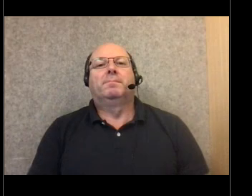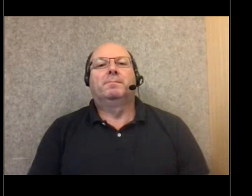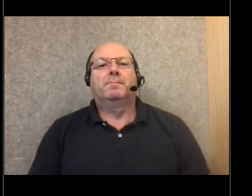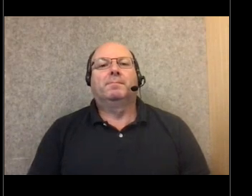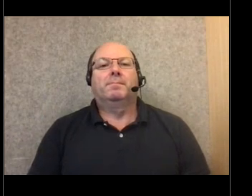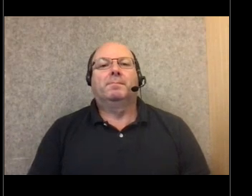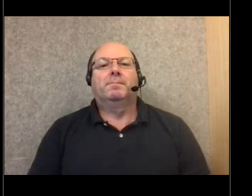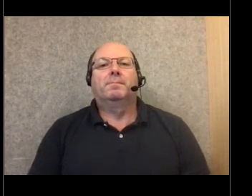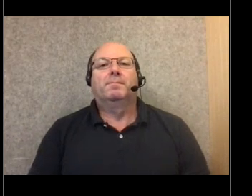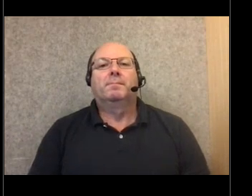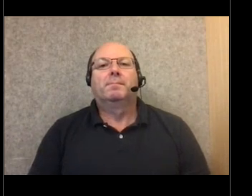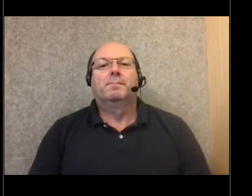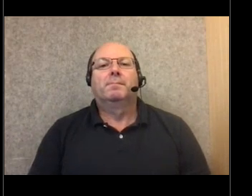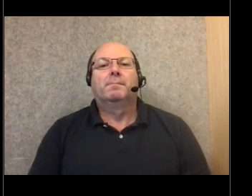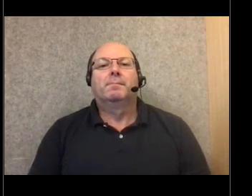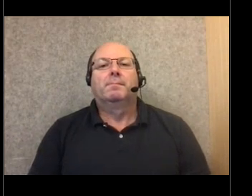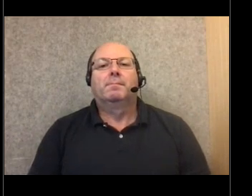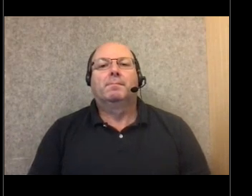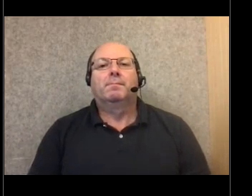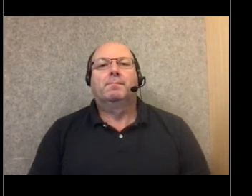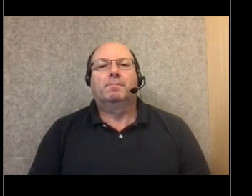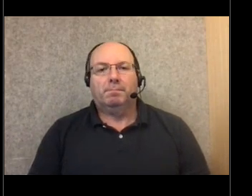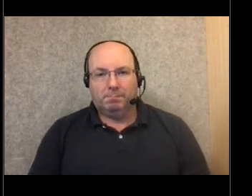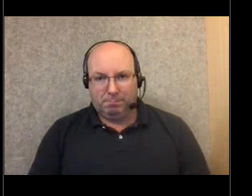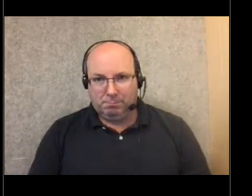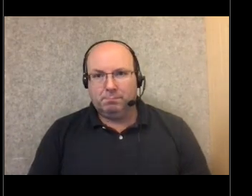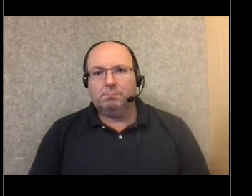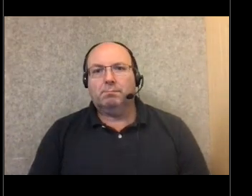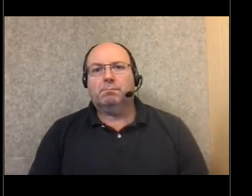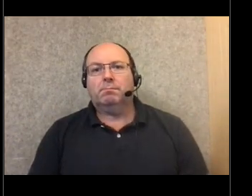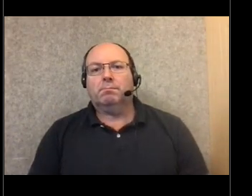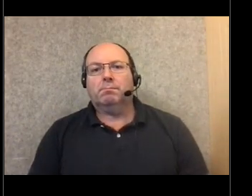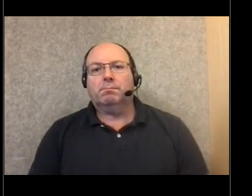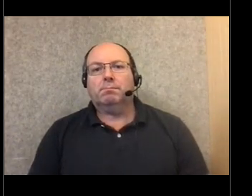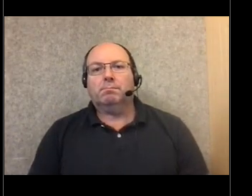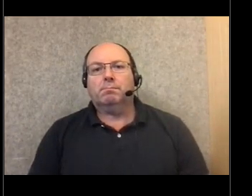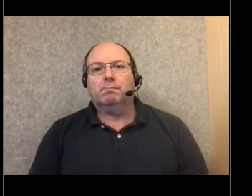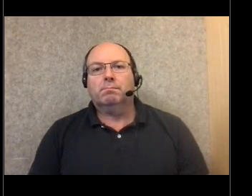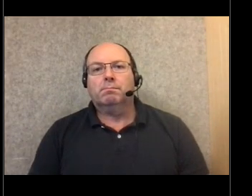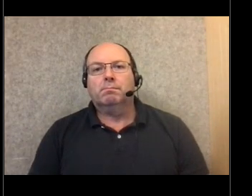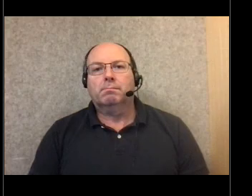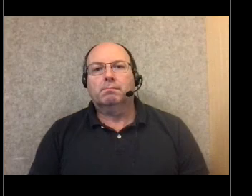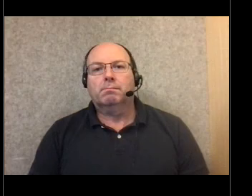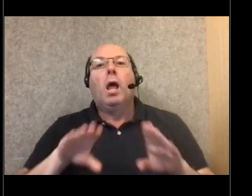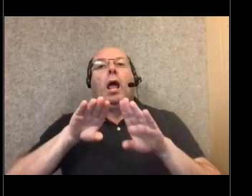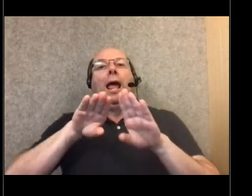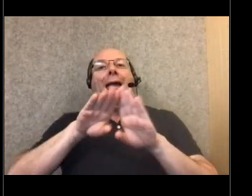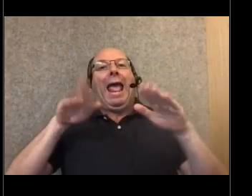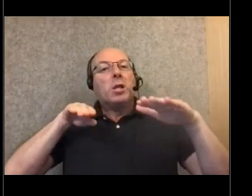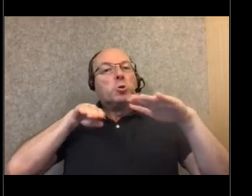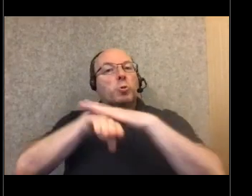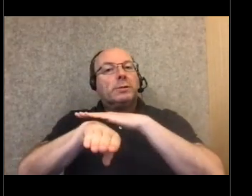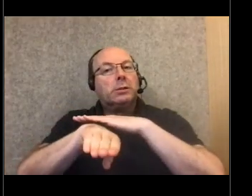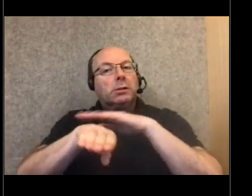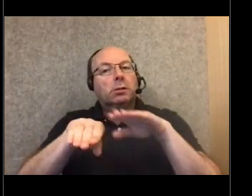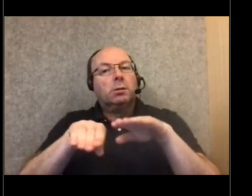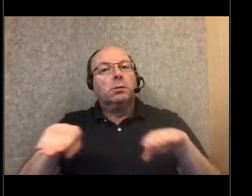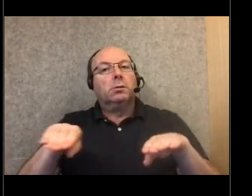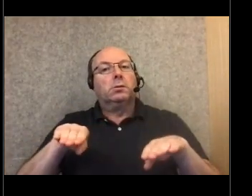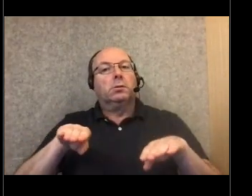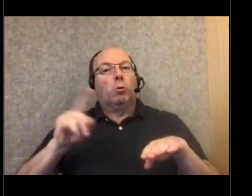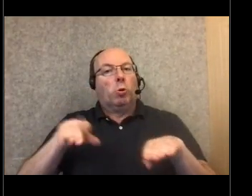Planning for entrance floor levels. Attempts should be made to set the entrance floor levels